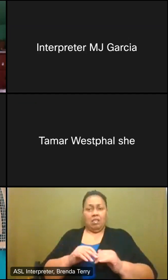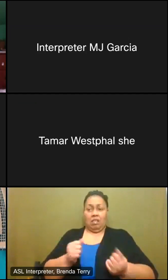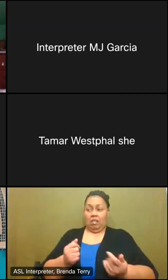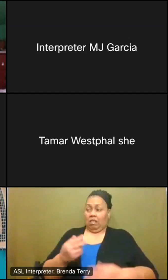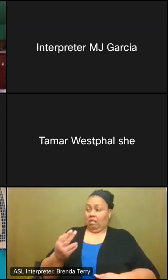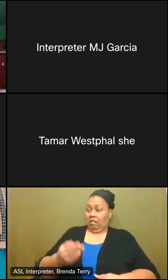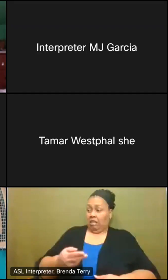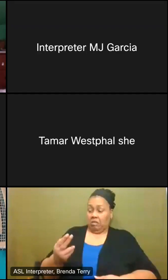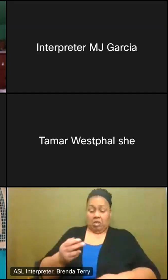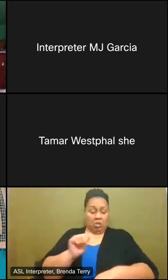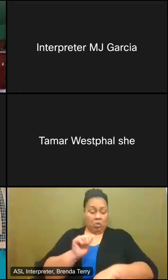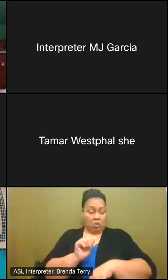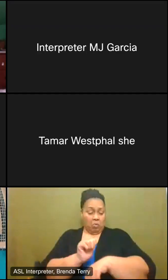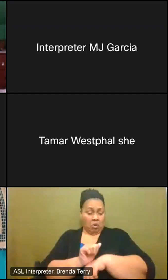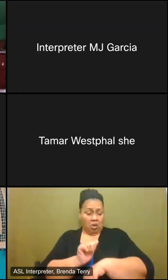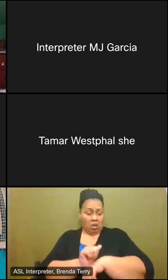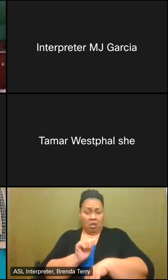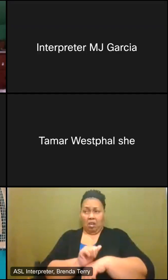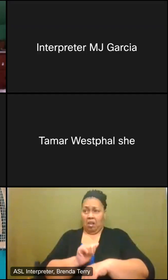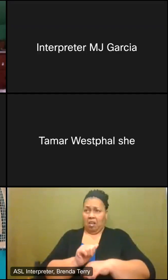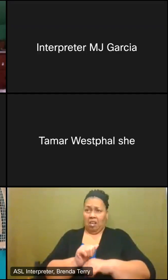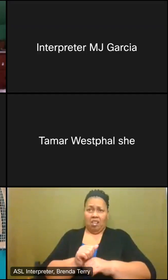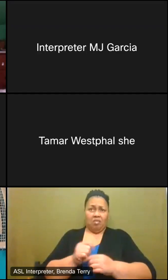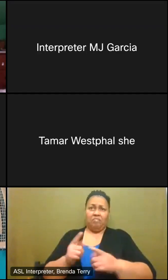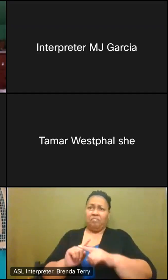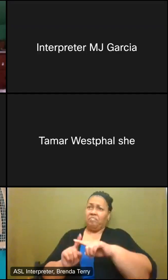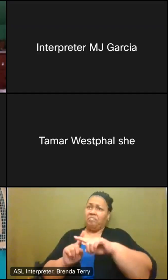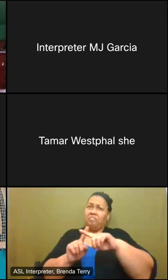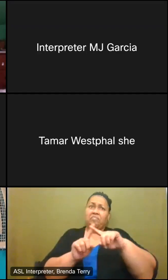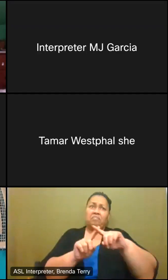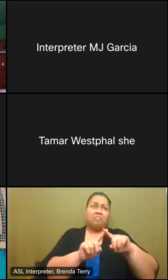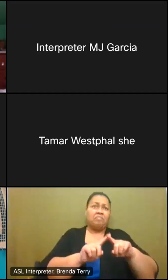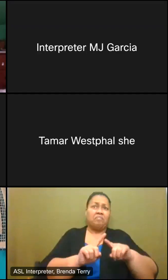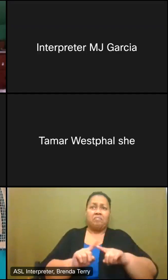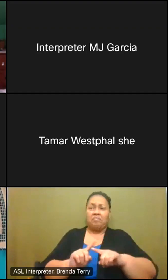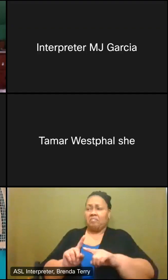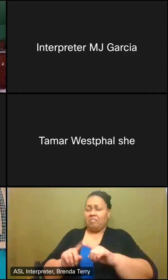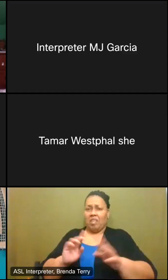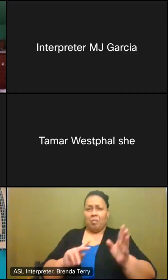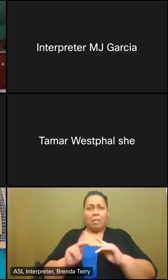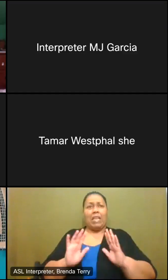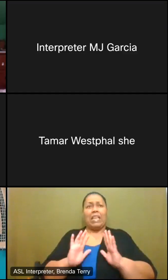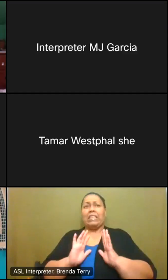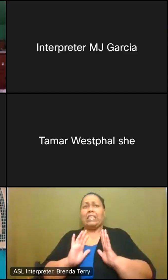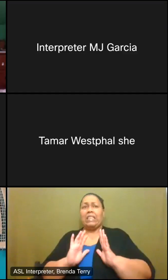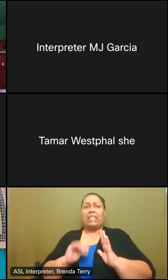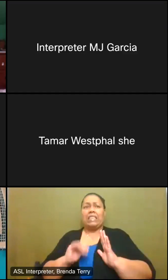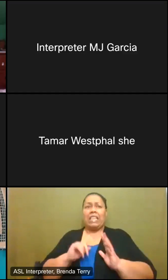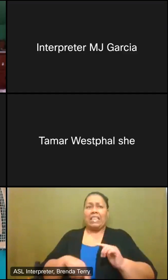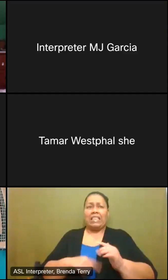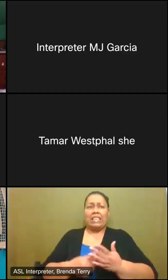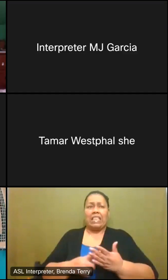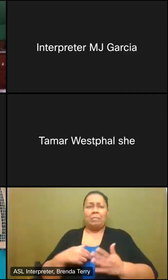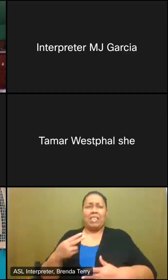history and in our work lives, folks are often, concerned about, I can't talk about my history. I can't share